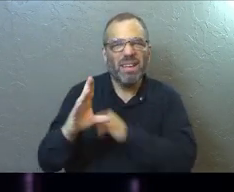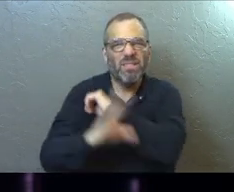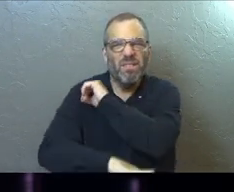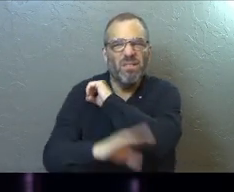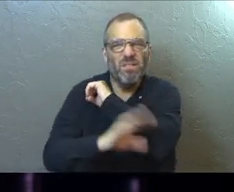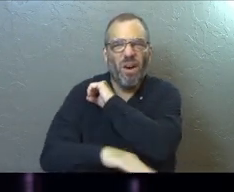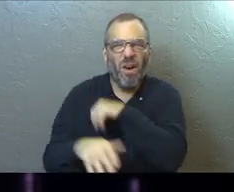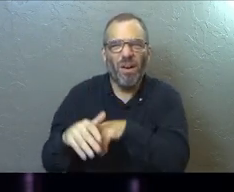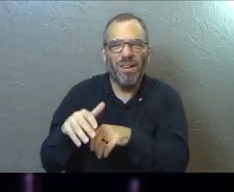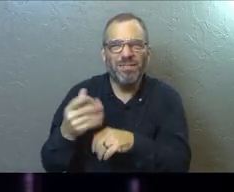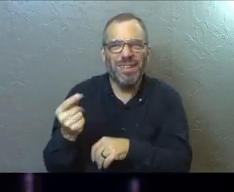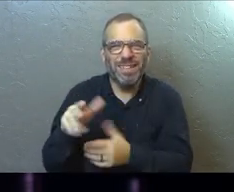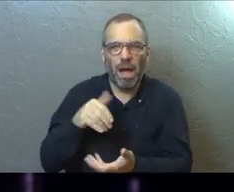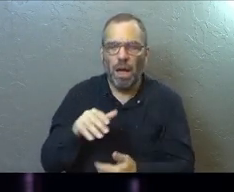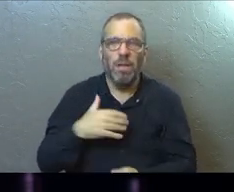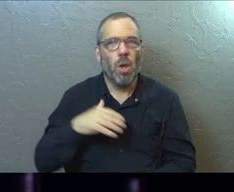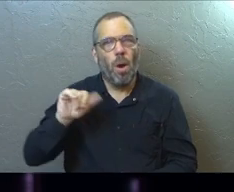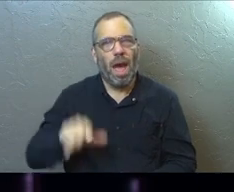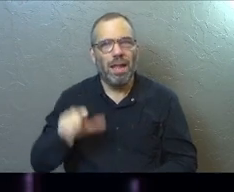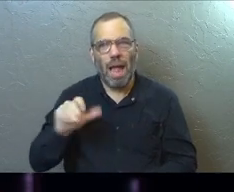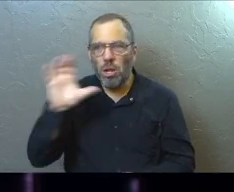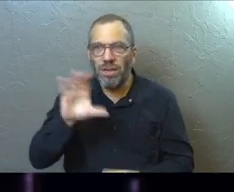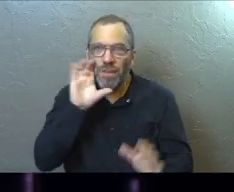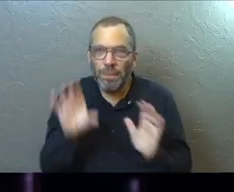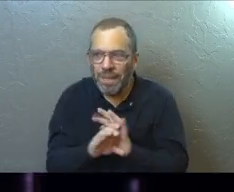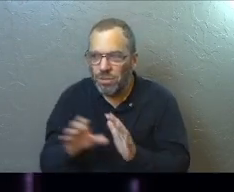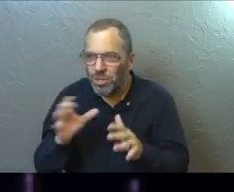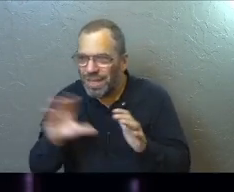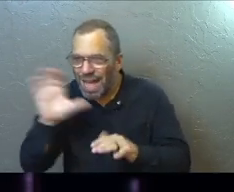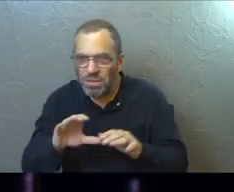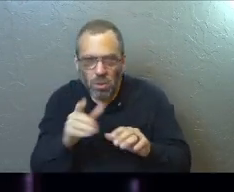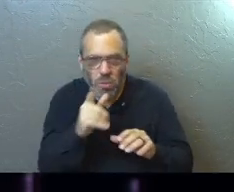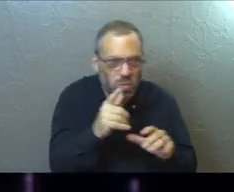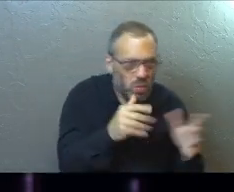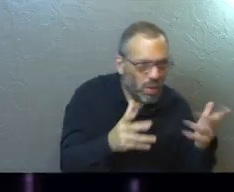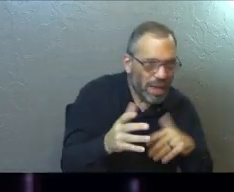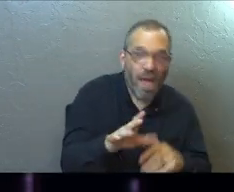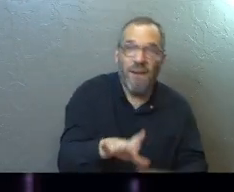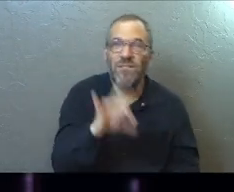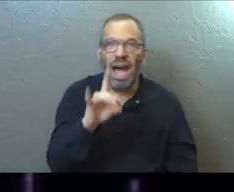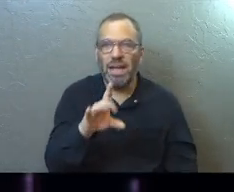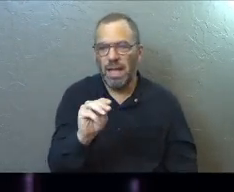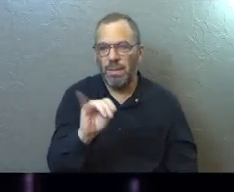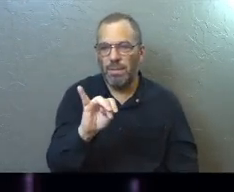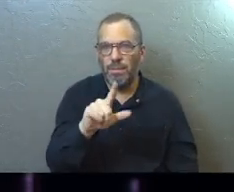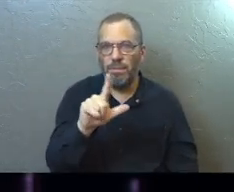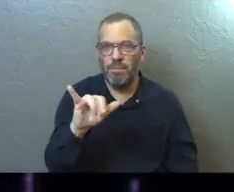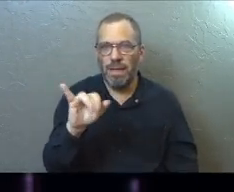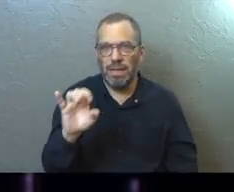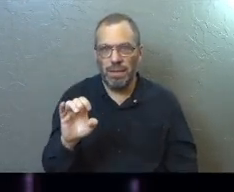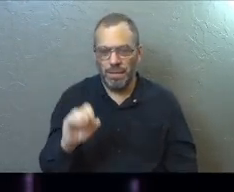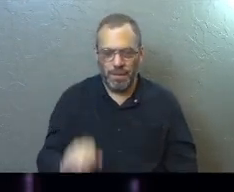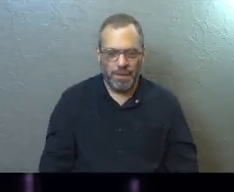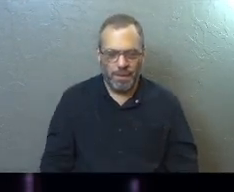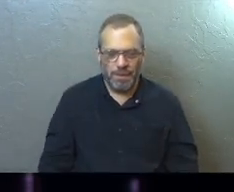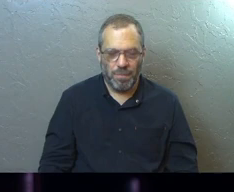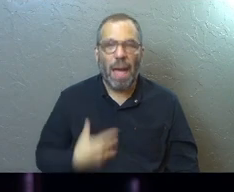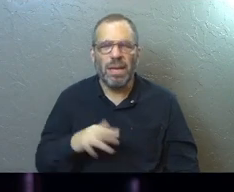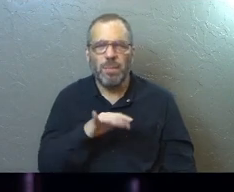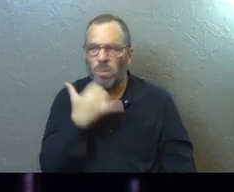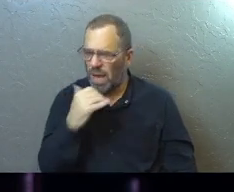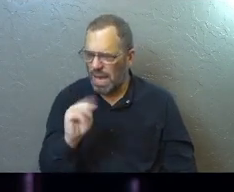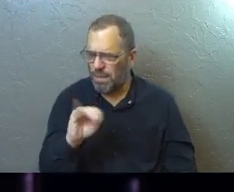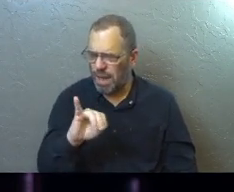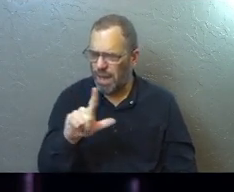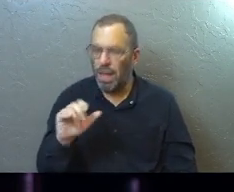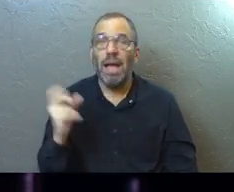fall, Linda's like looking for pictures online and breeders online. So she finds Millie, and we have to drive